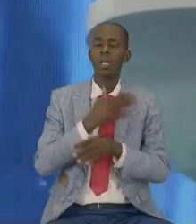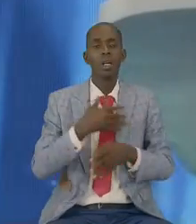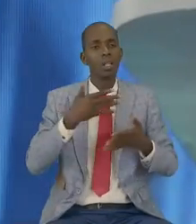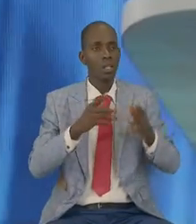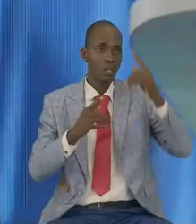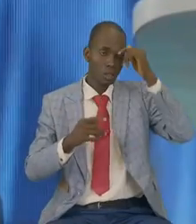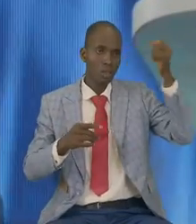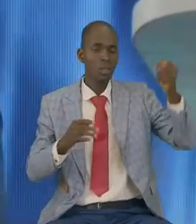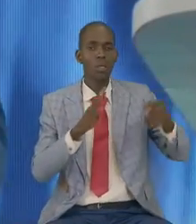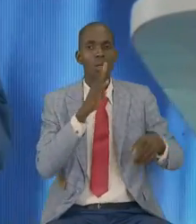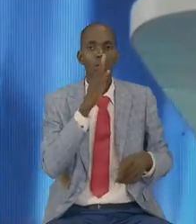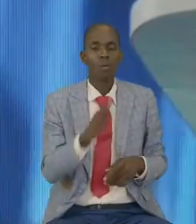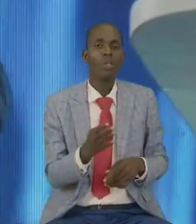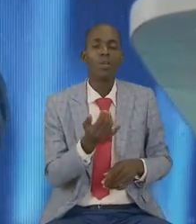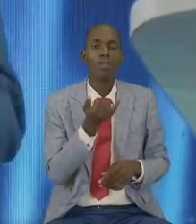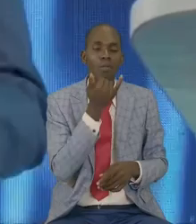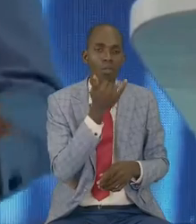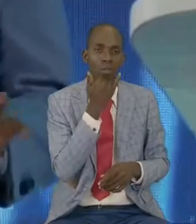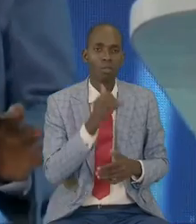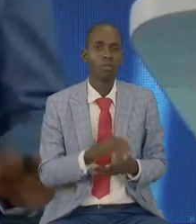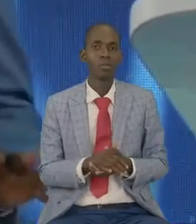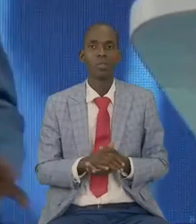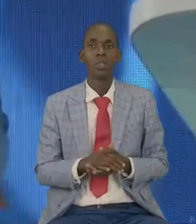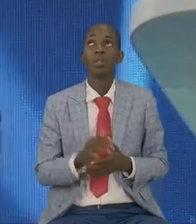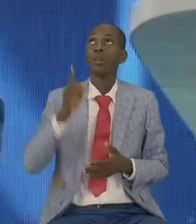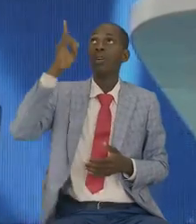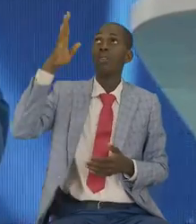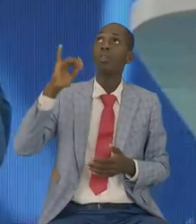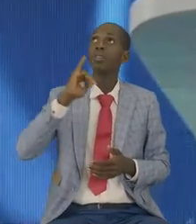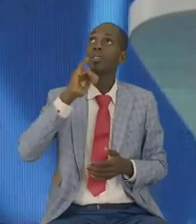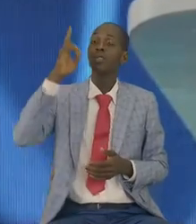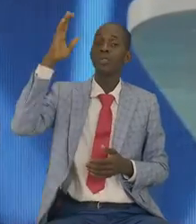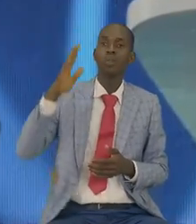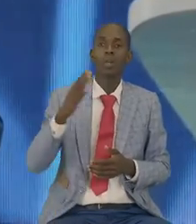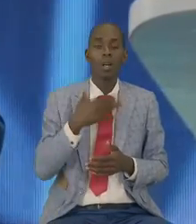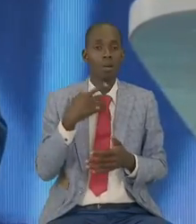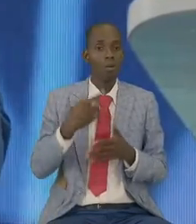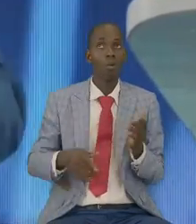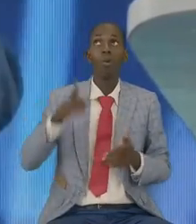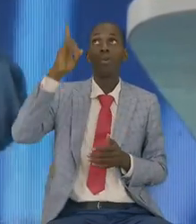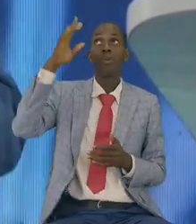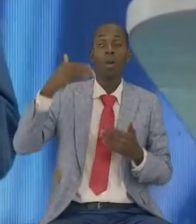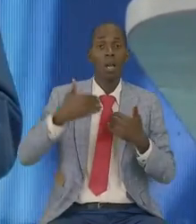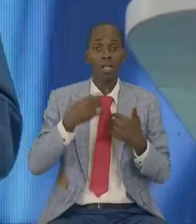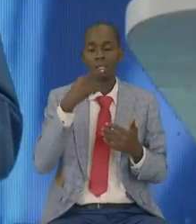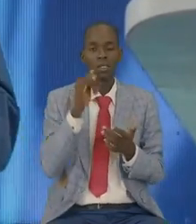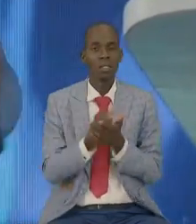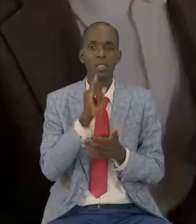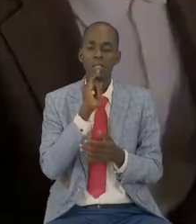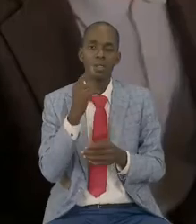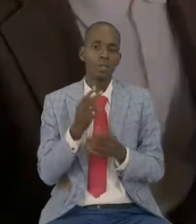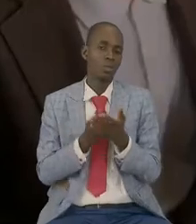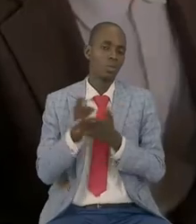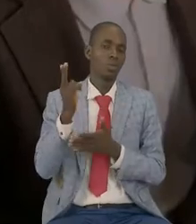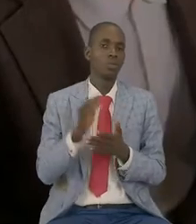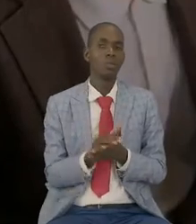theologian be faulty. God is God, and what God has said, that is the truth. I